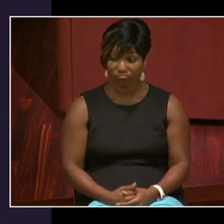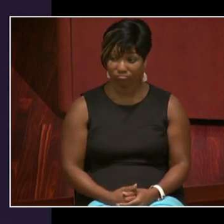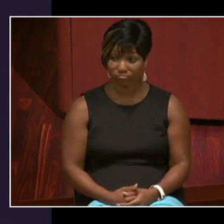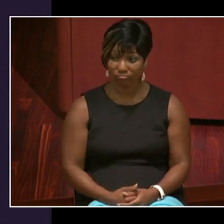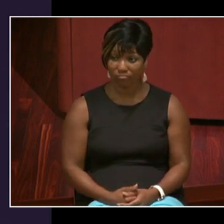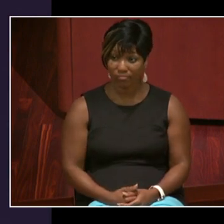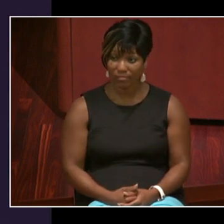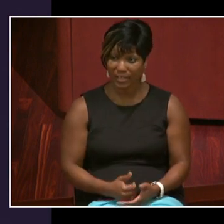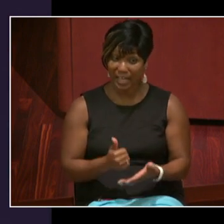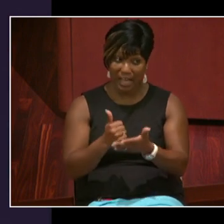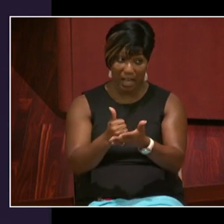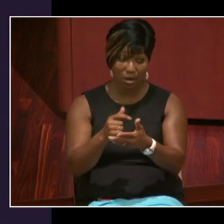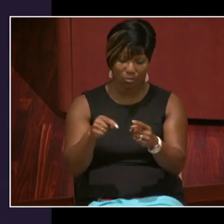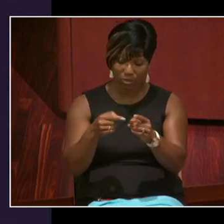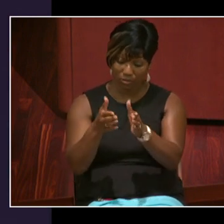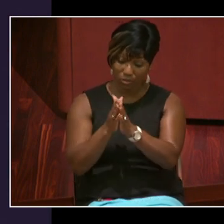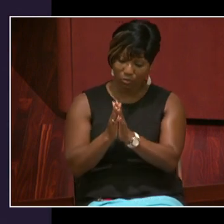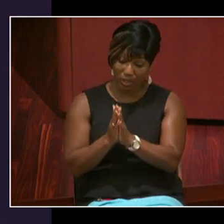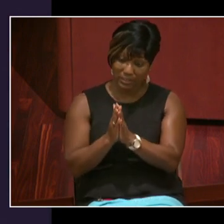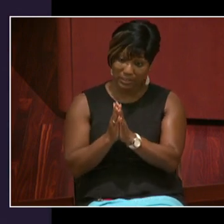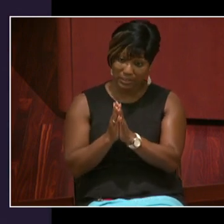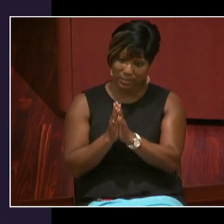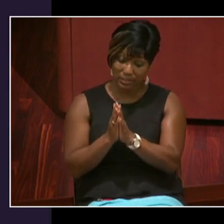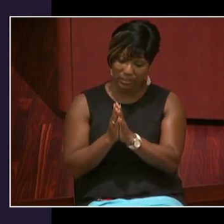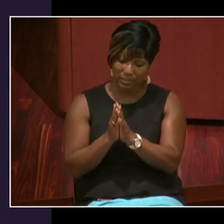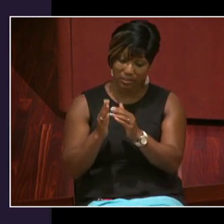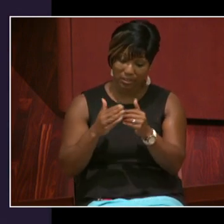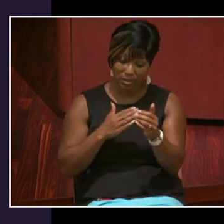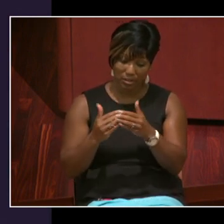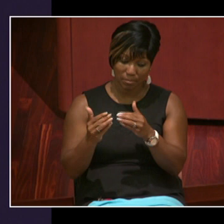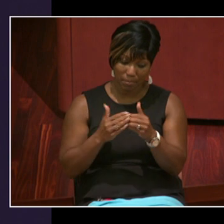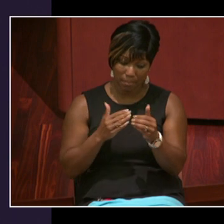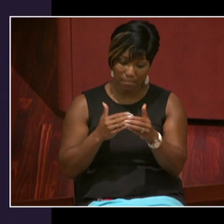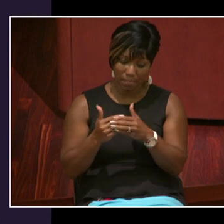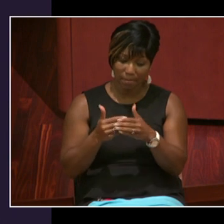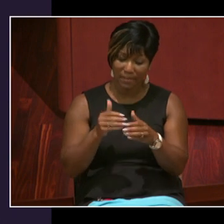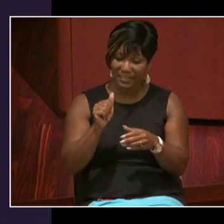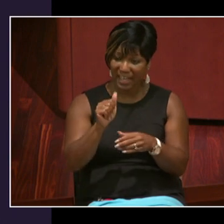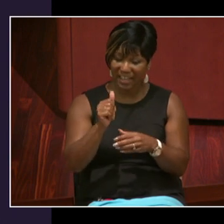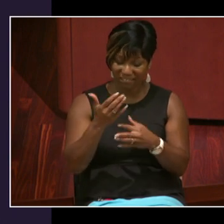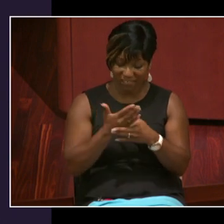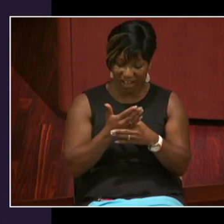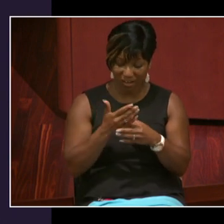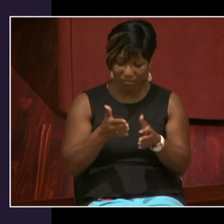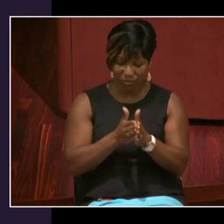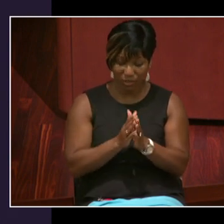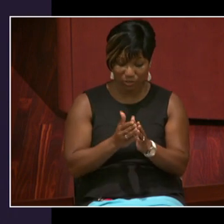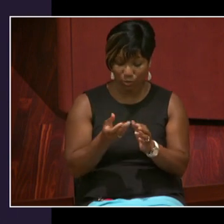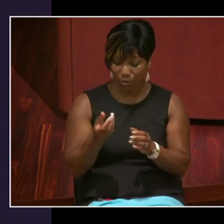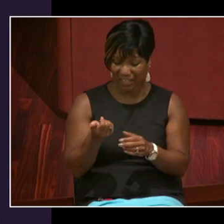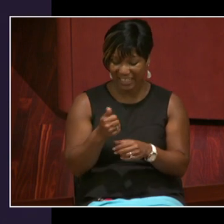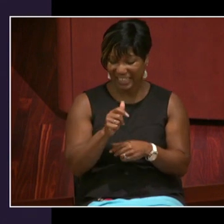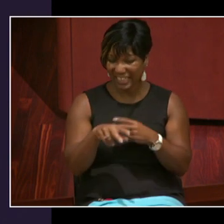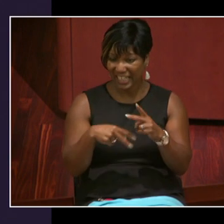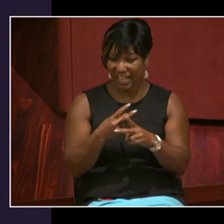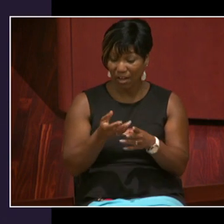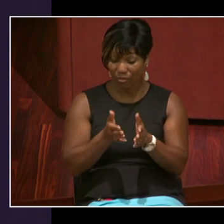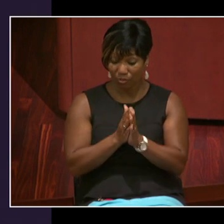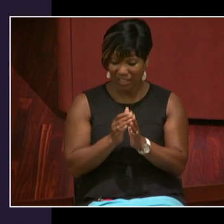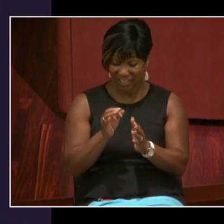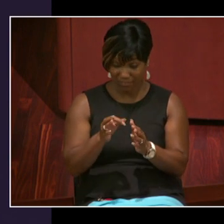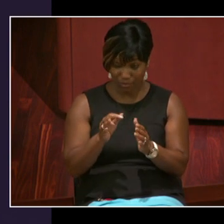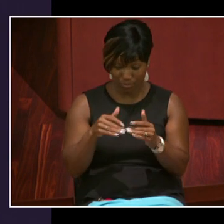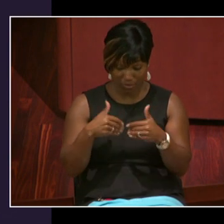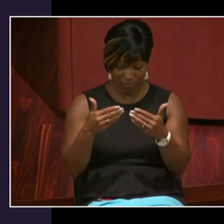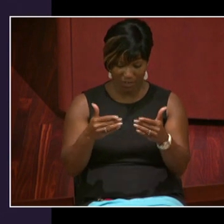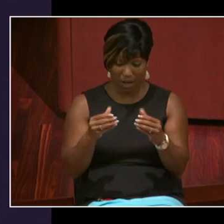It's also helpful when you're making a request, and this goes for whether it's an A-files request or any other kind. If you provide a little bit more context,